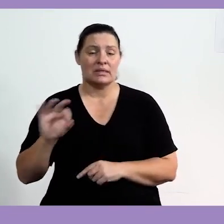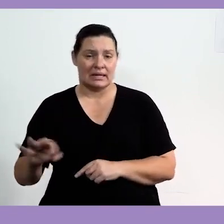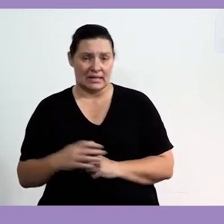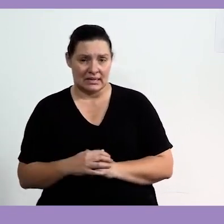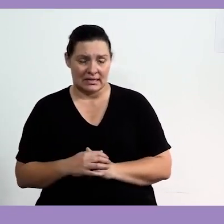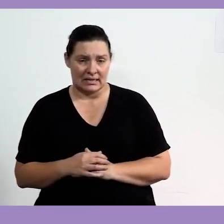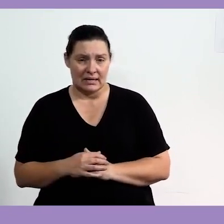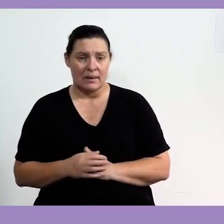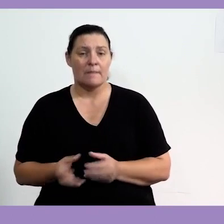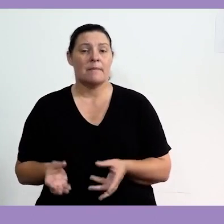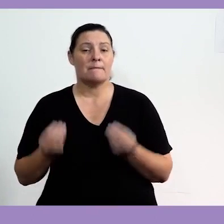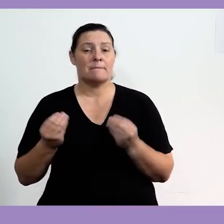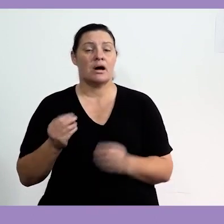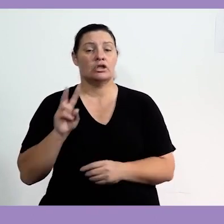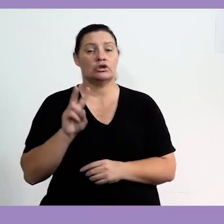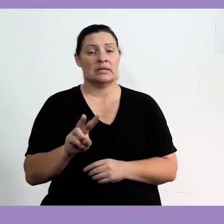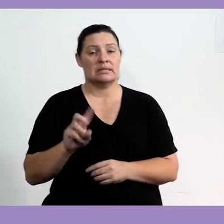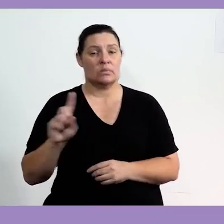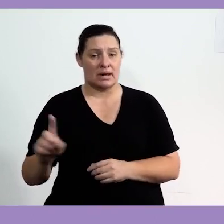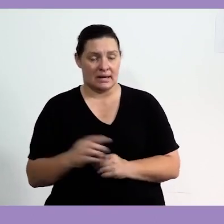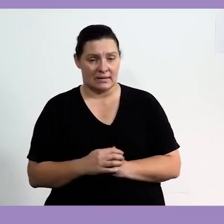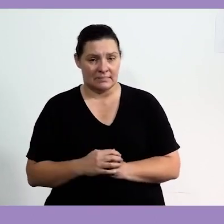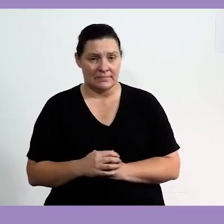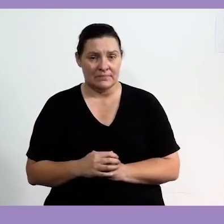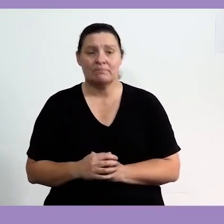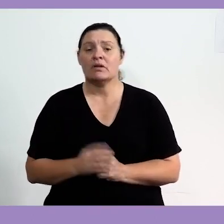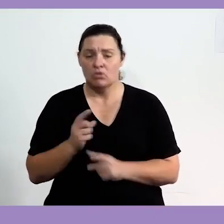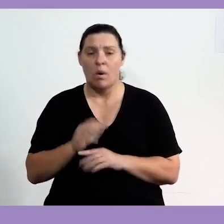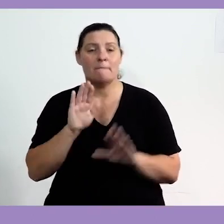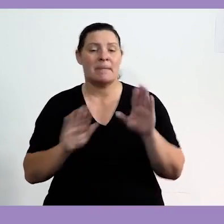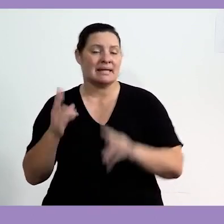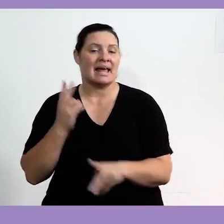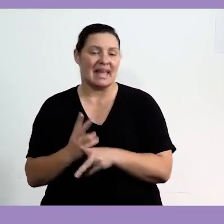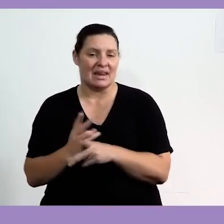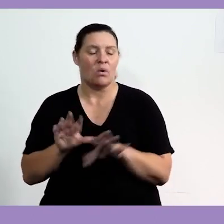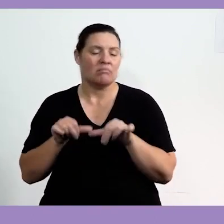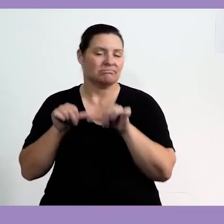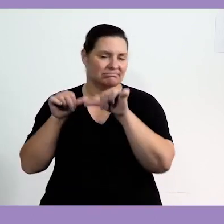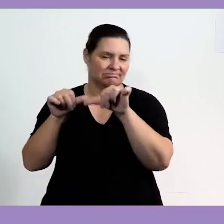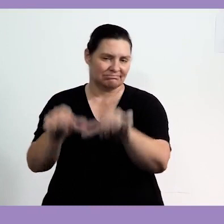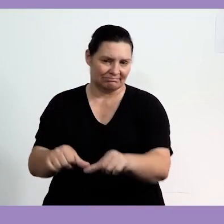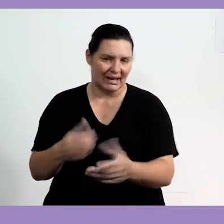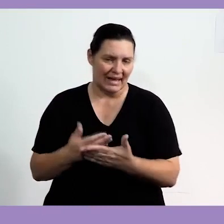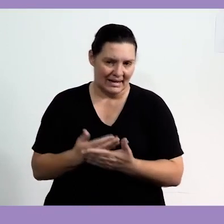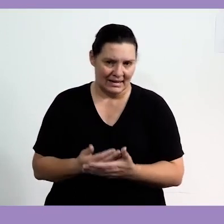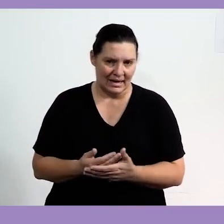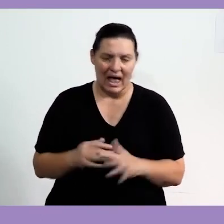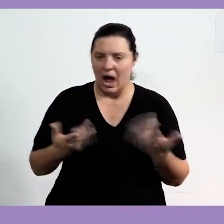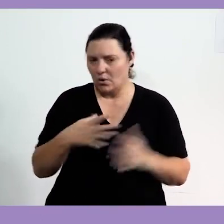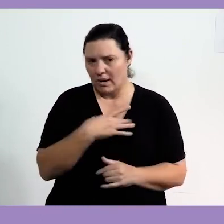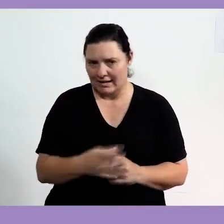plus 13, and that will give us a 21. Again, it is a pattern. You can continue with that